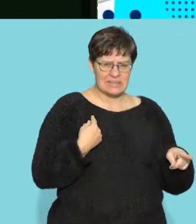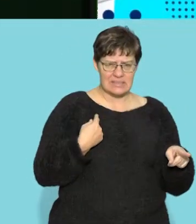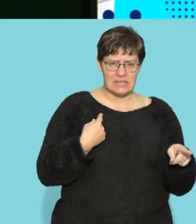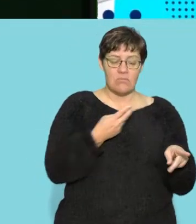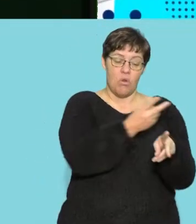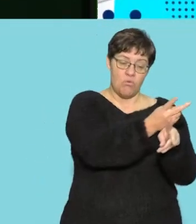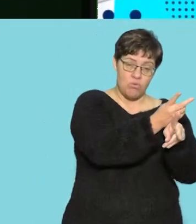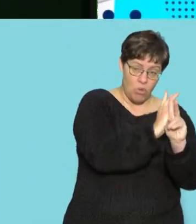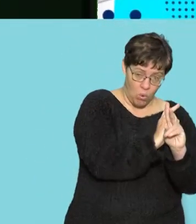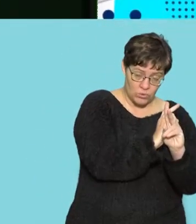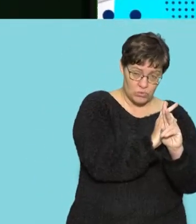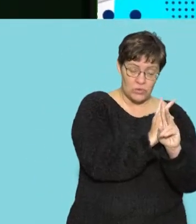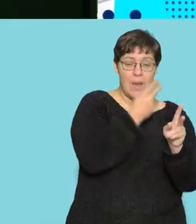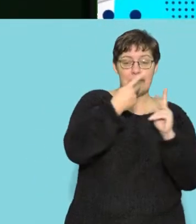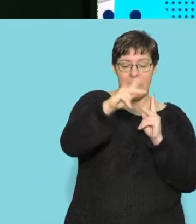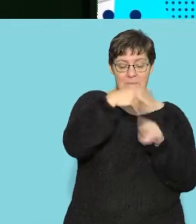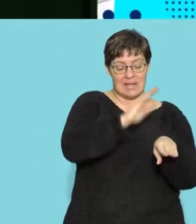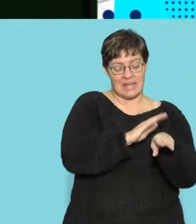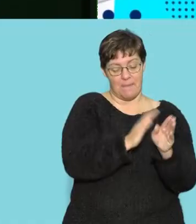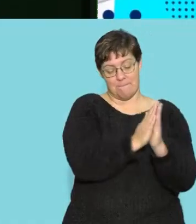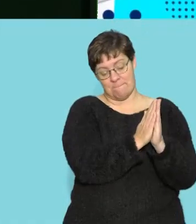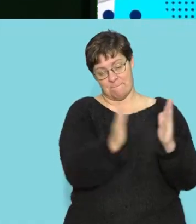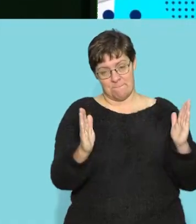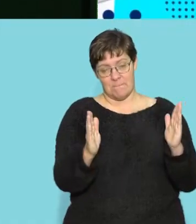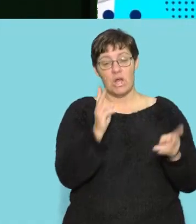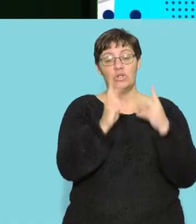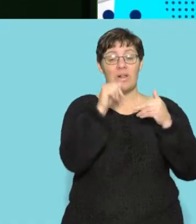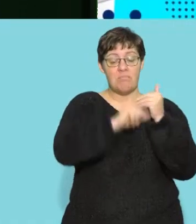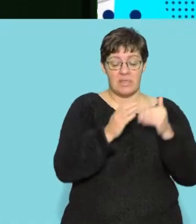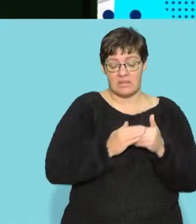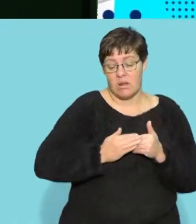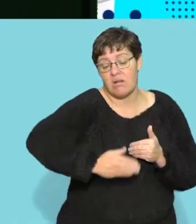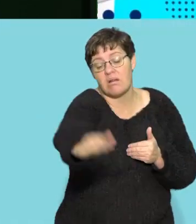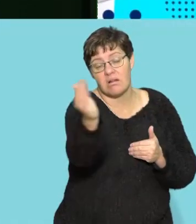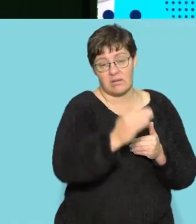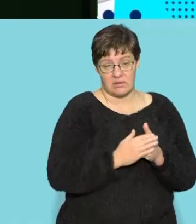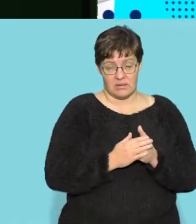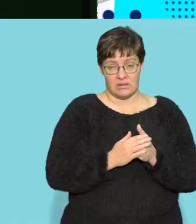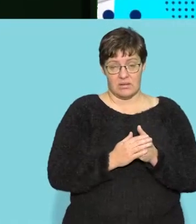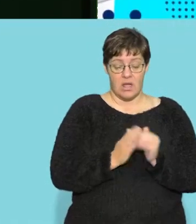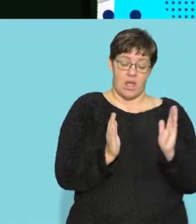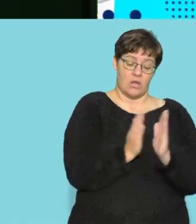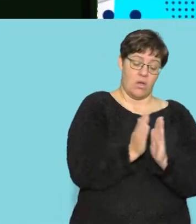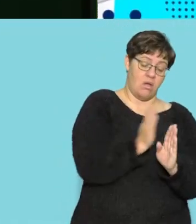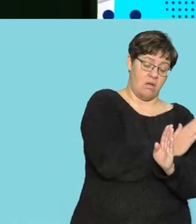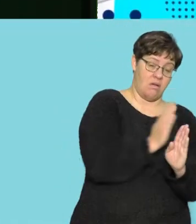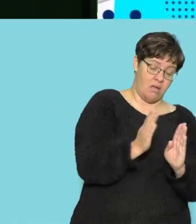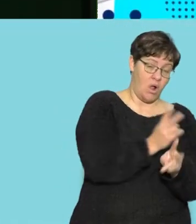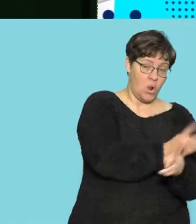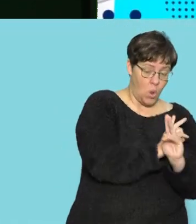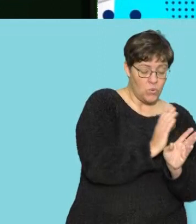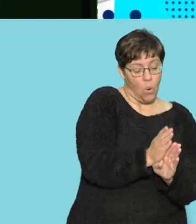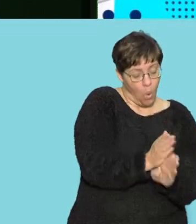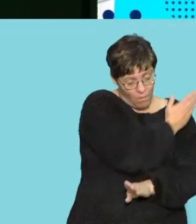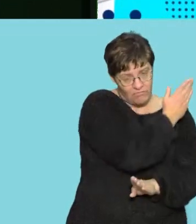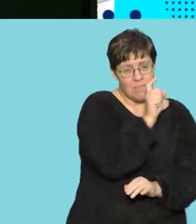your loan that has a repayment period of greater than 12 months. The short-term loan must be taken